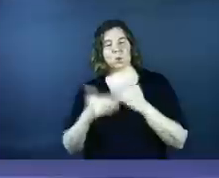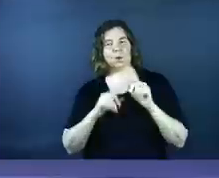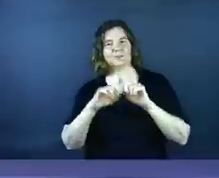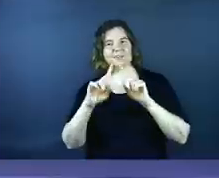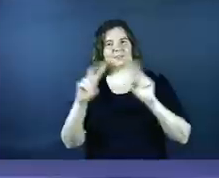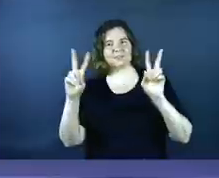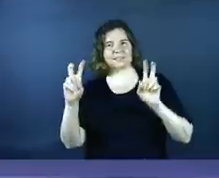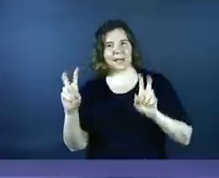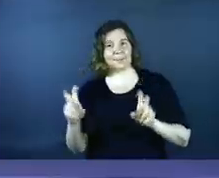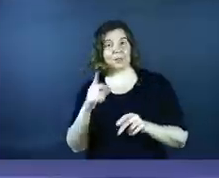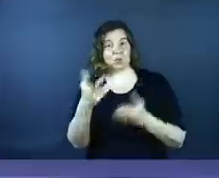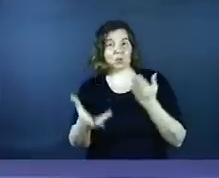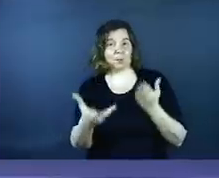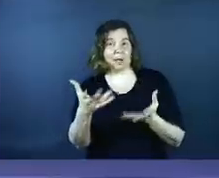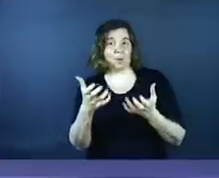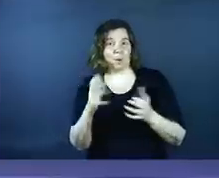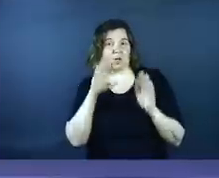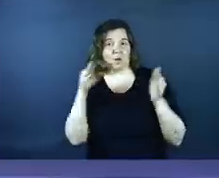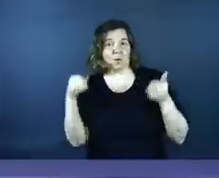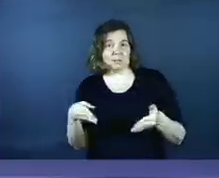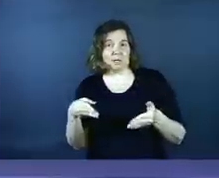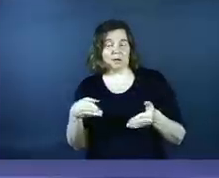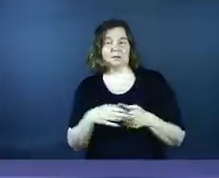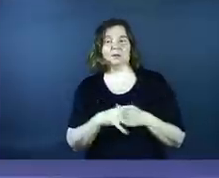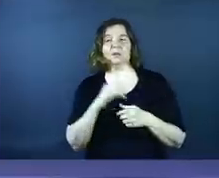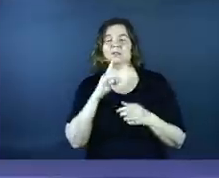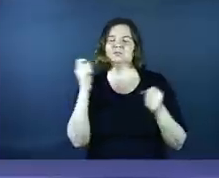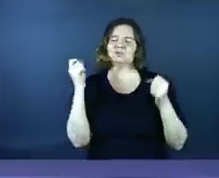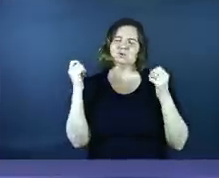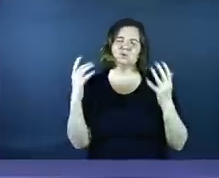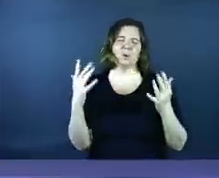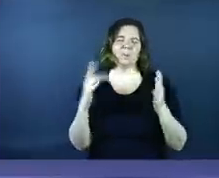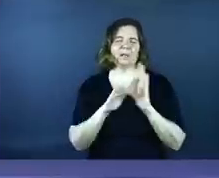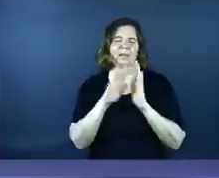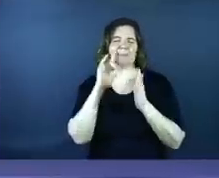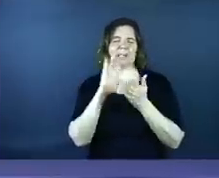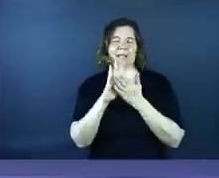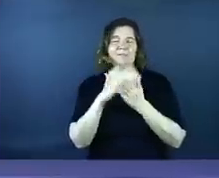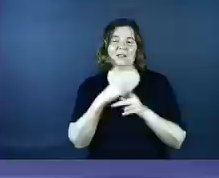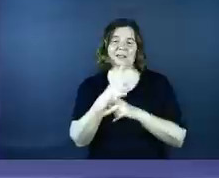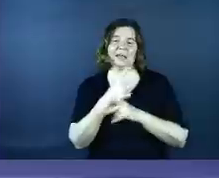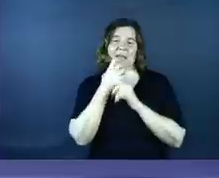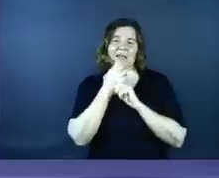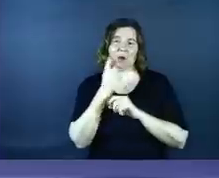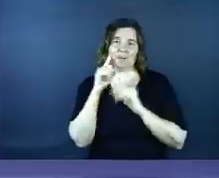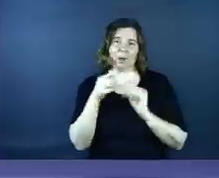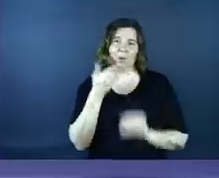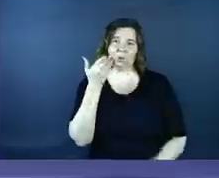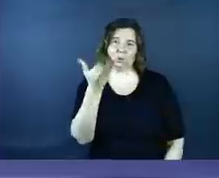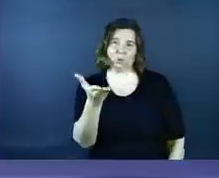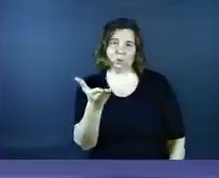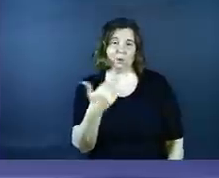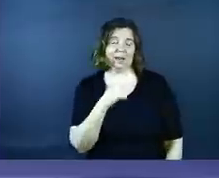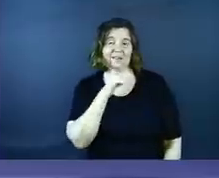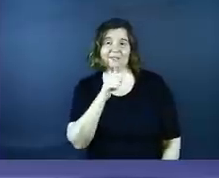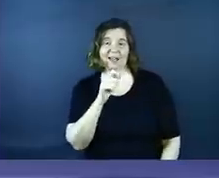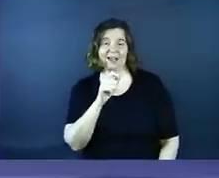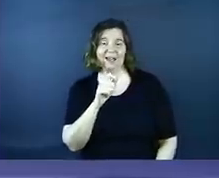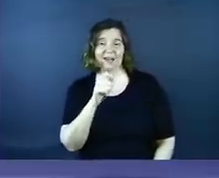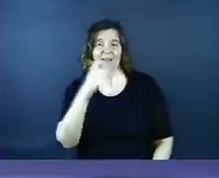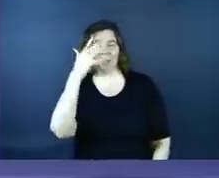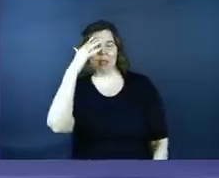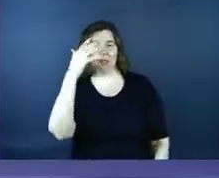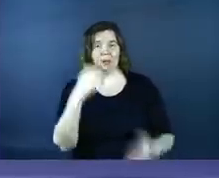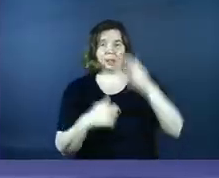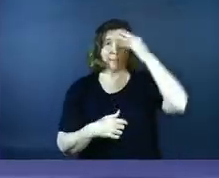different topics that you might want to focus in on. There's so many believers that care about you and have not checked their brain at the